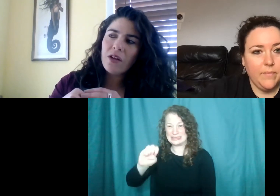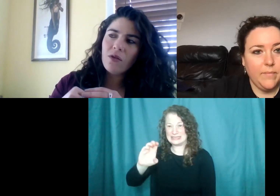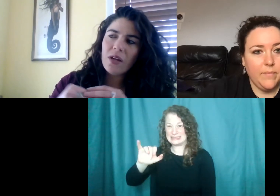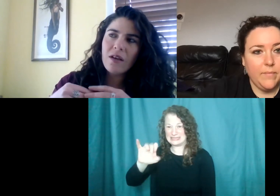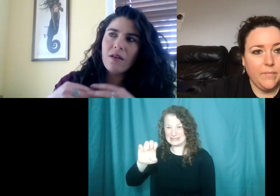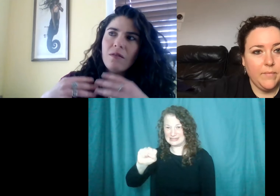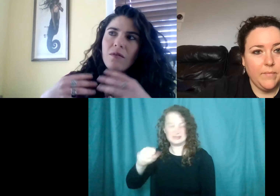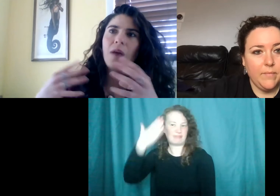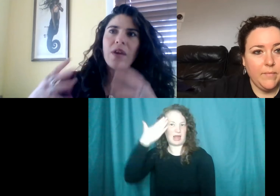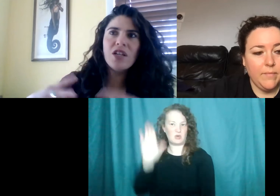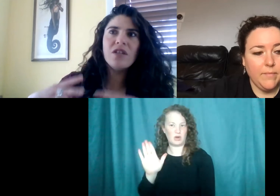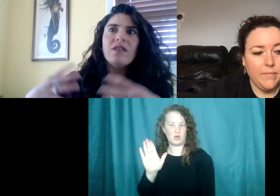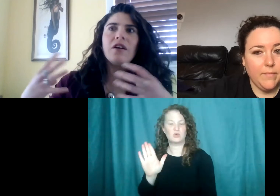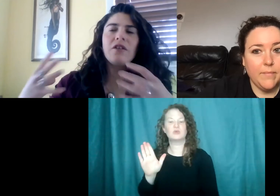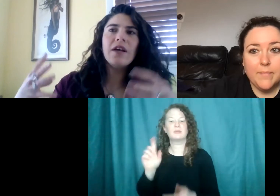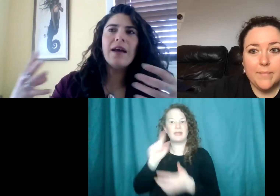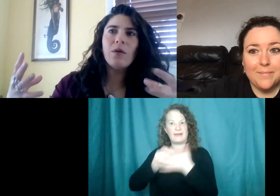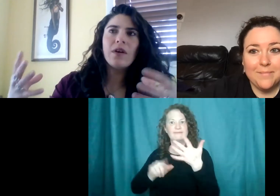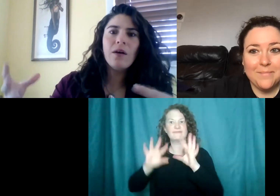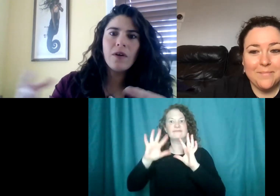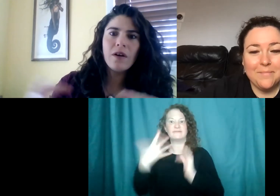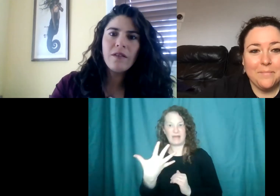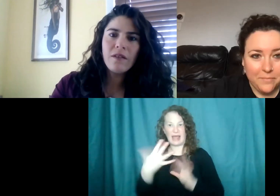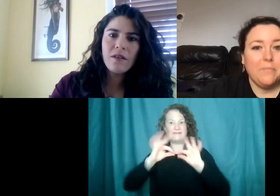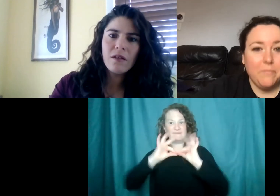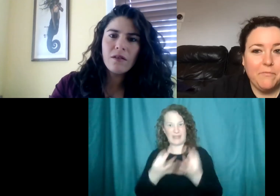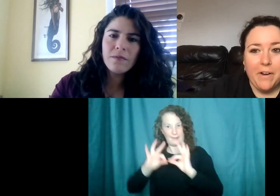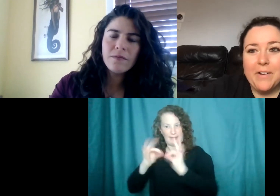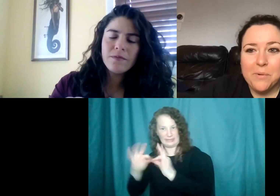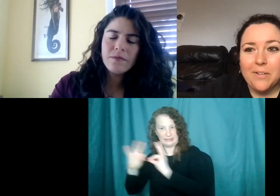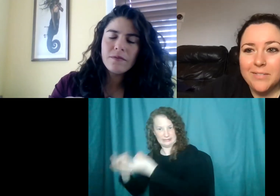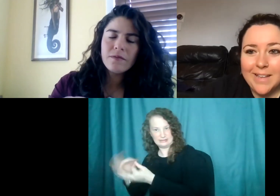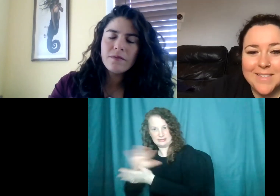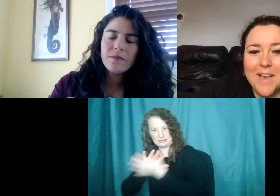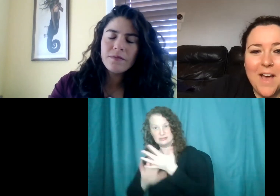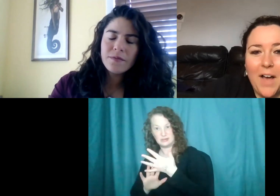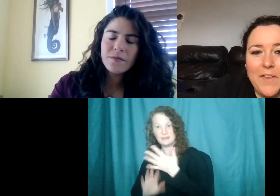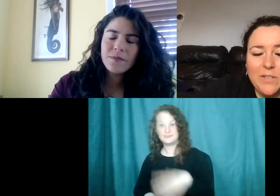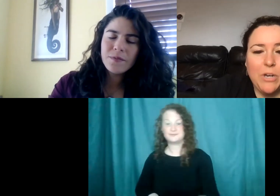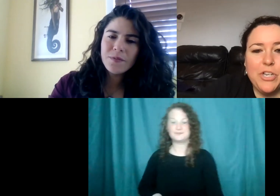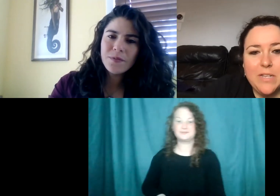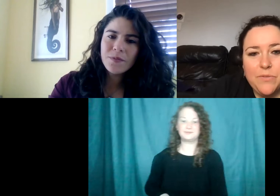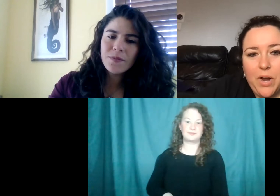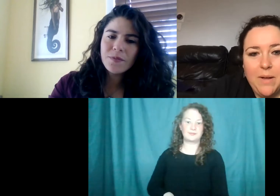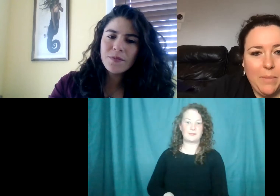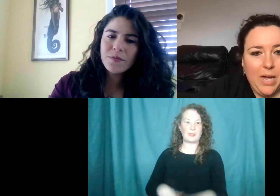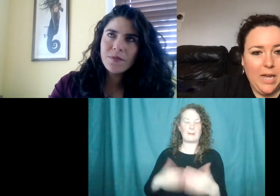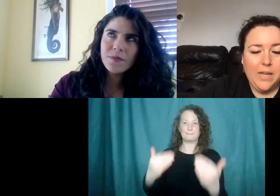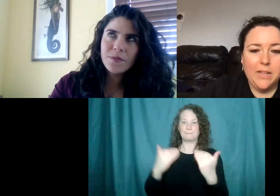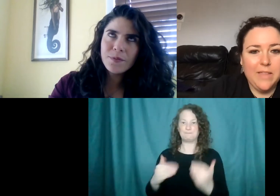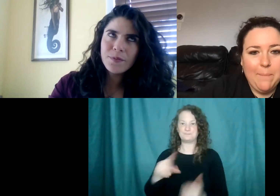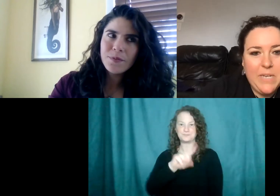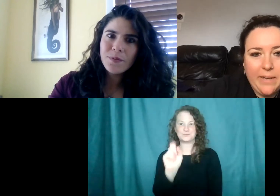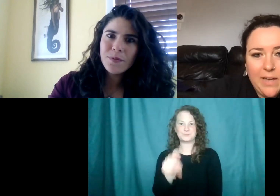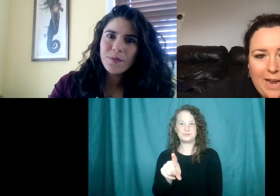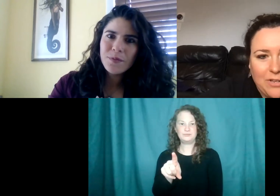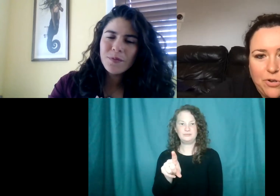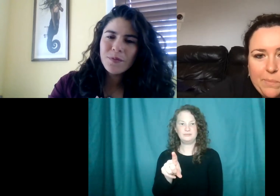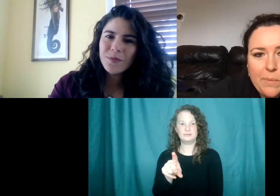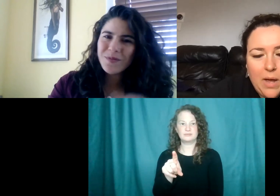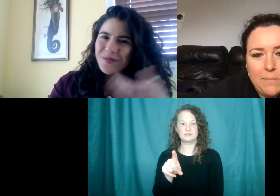many unique combinations that create our kelp forests. Very cool. Thanks. The next question is from that